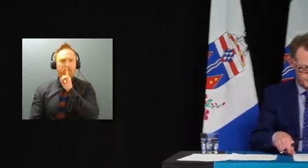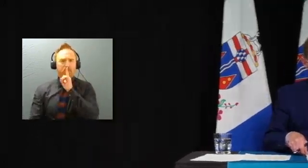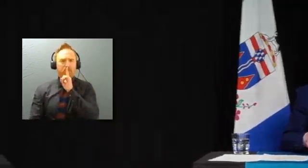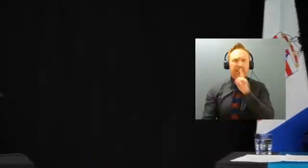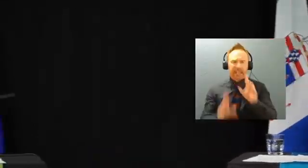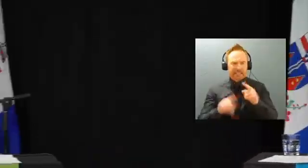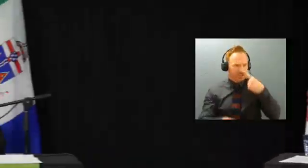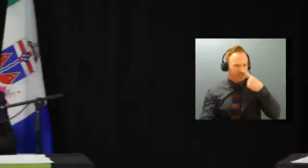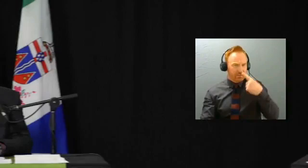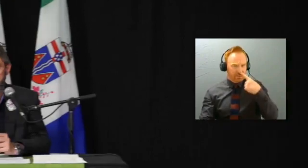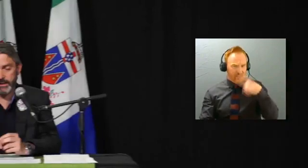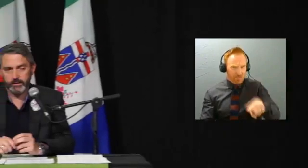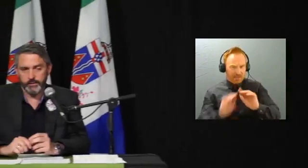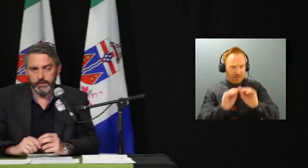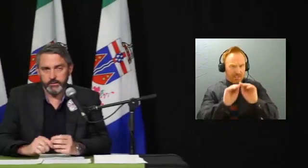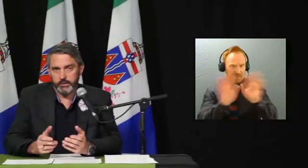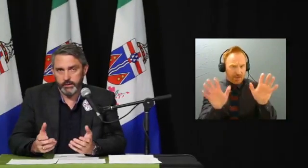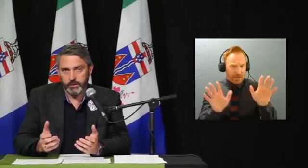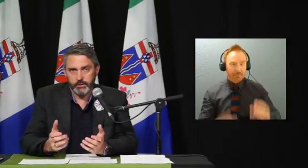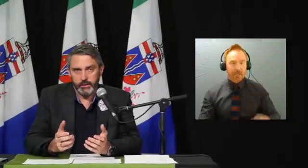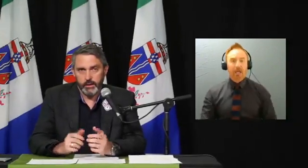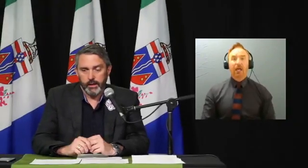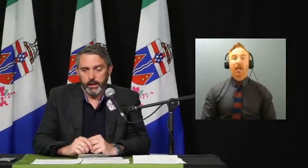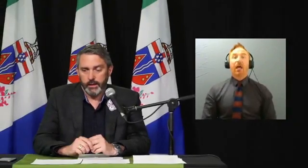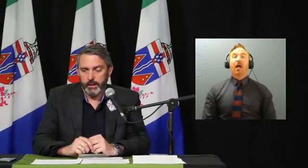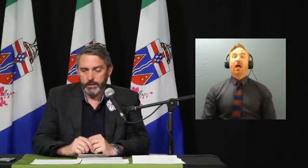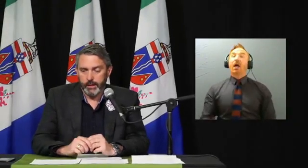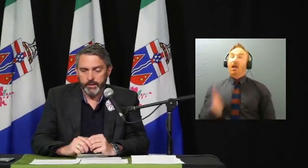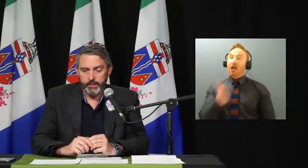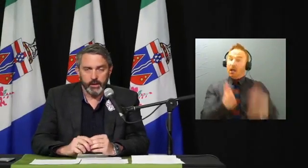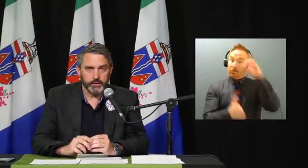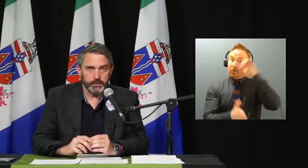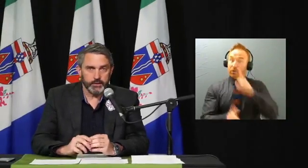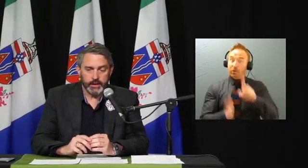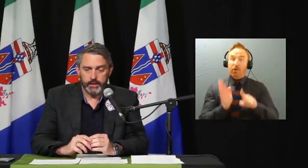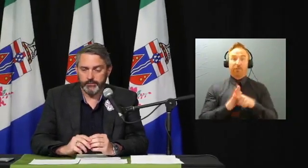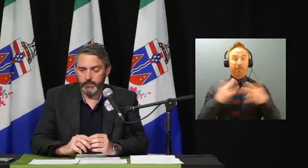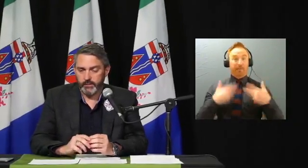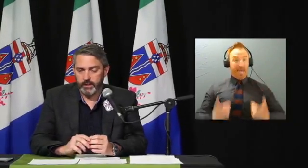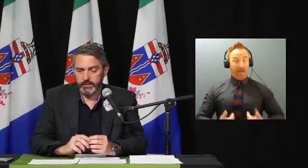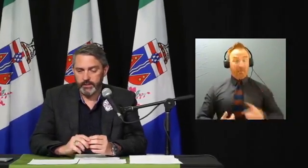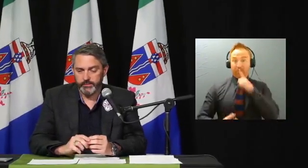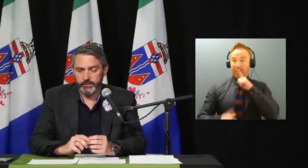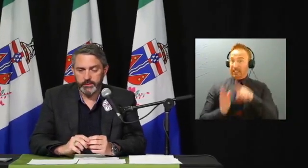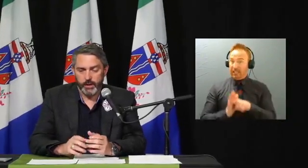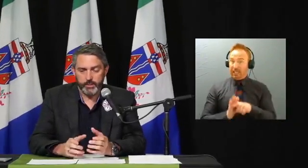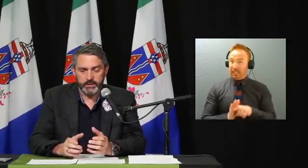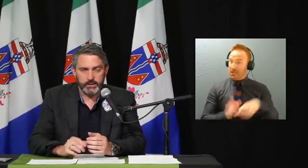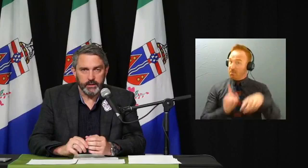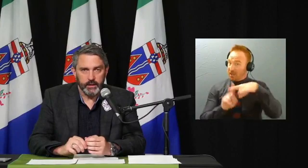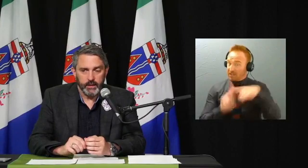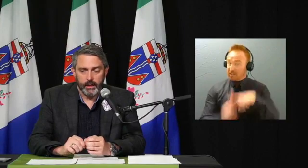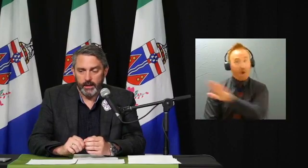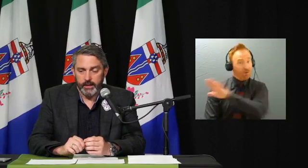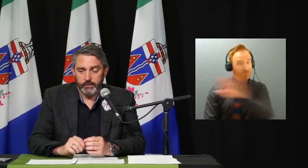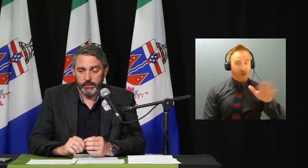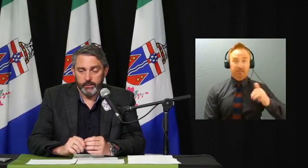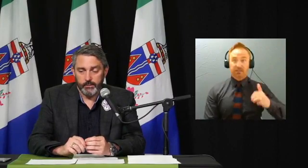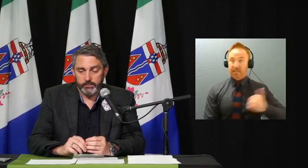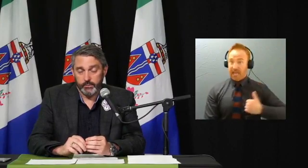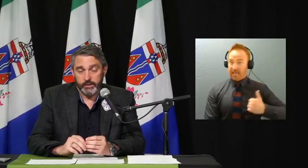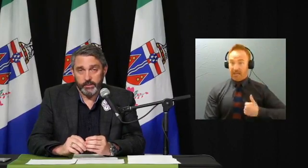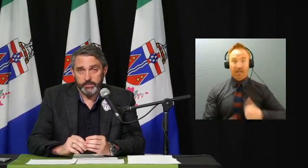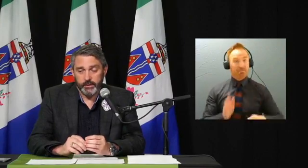Yeah, for sure. From a health perspective, things are looking good. The epidemiology data from across the country is promising,